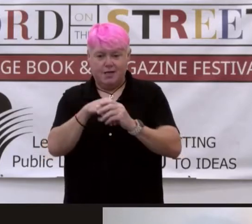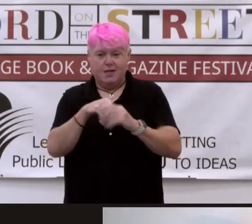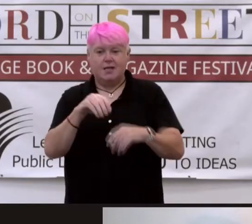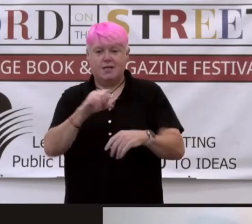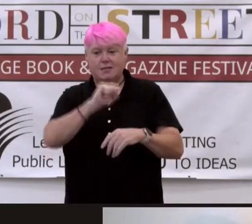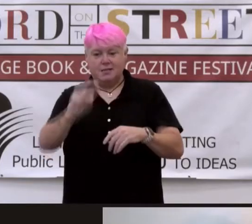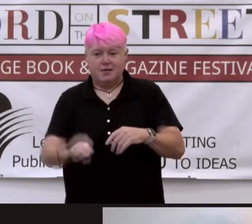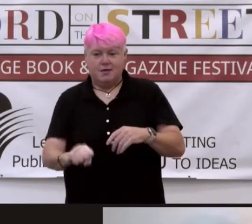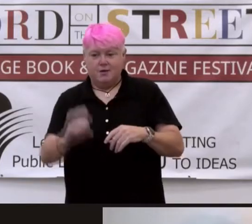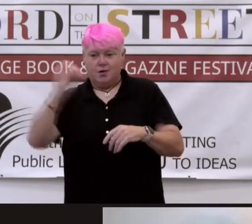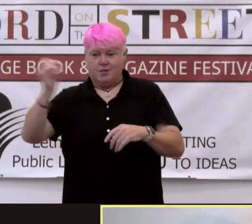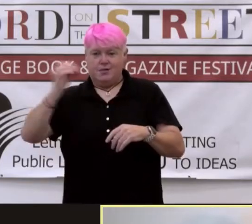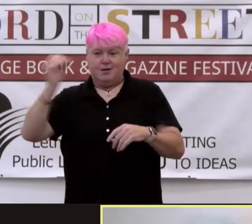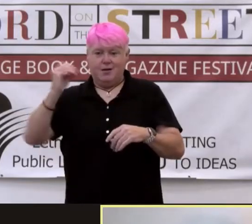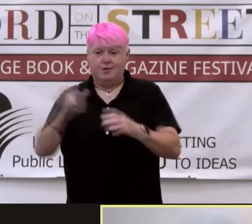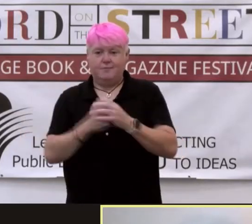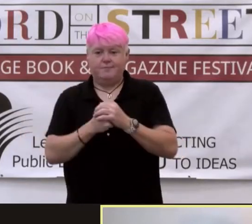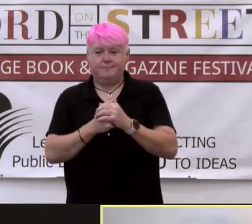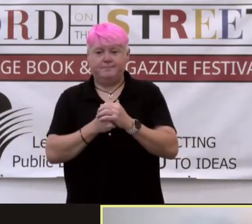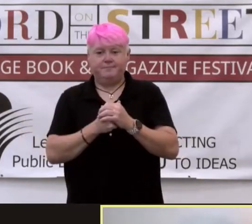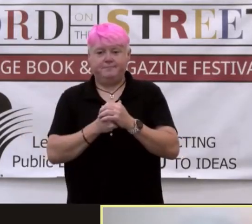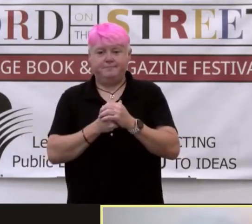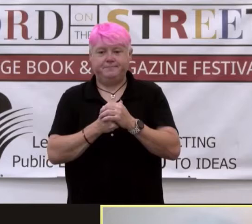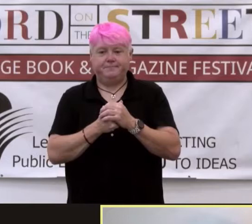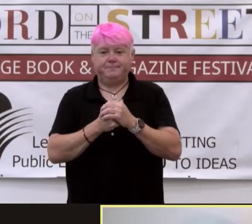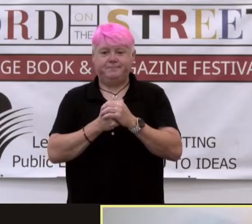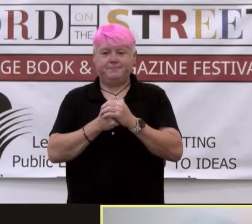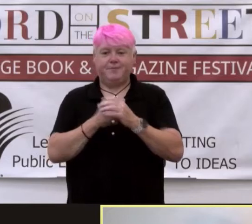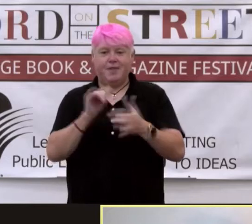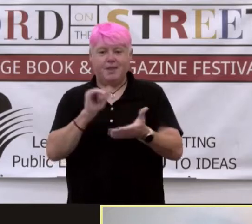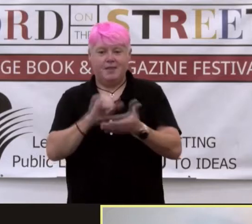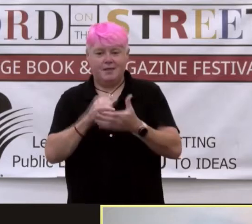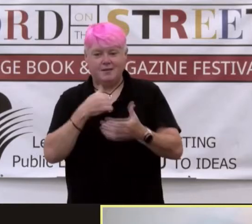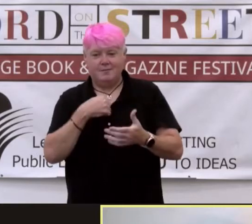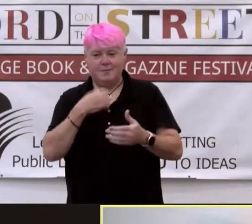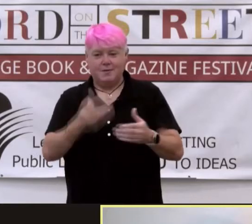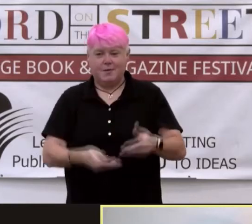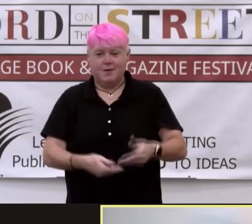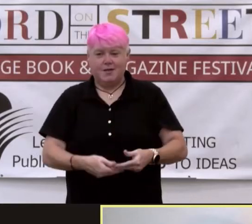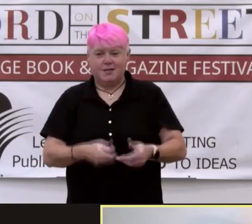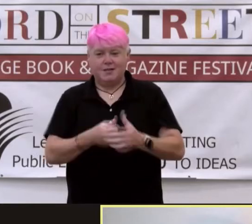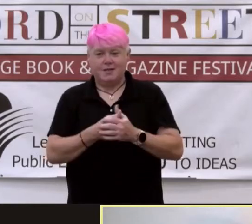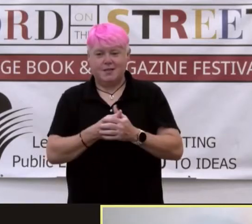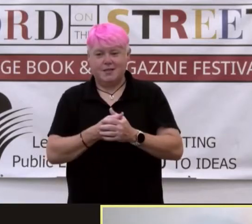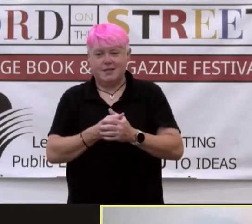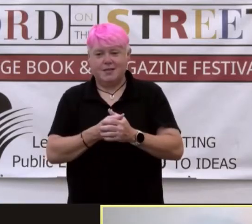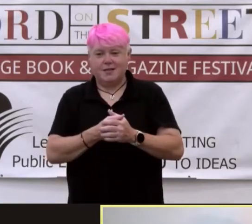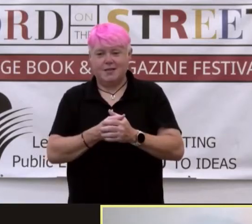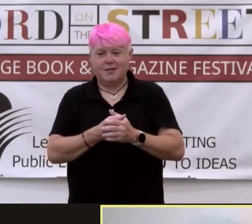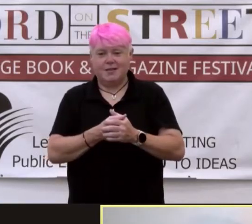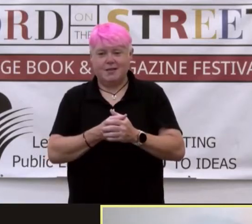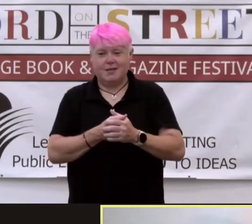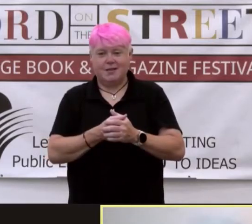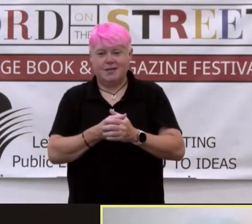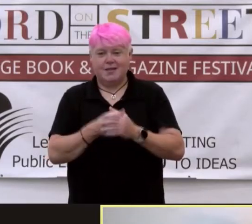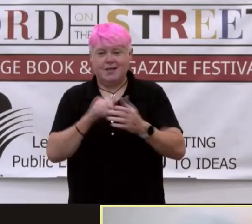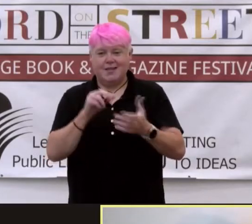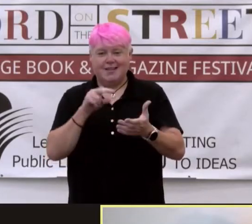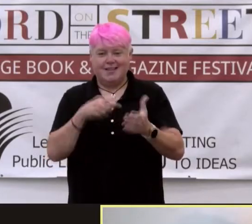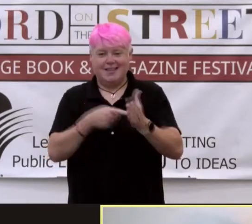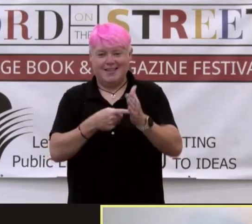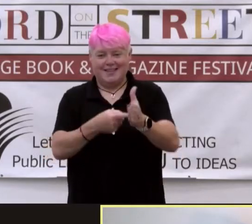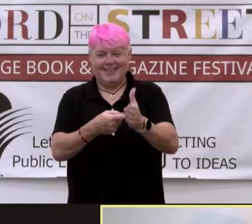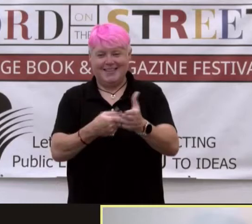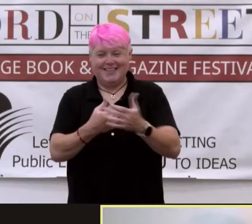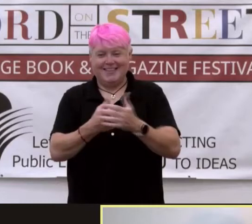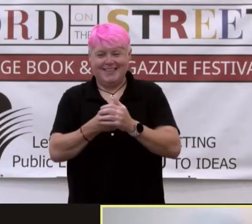Ontario. That's me. That's you. Welcome. I gotta, this is being recorded, right? I gotta carry that intro around